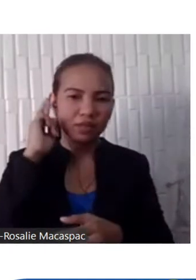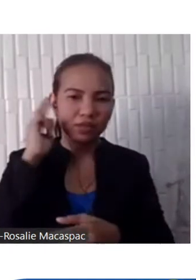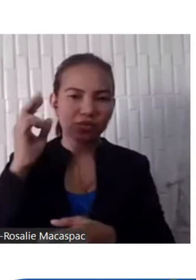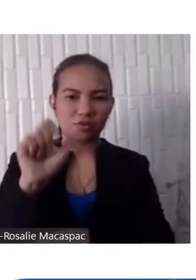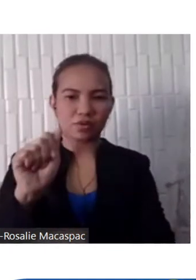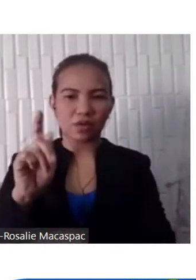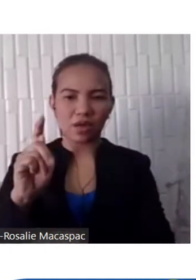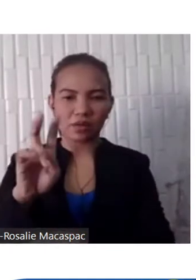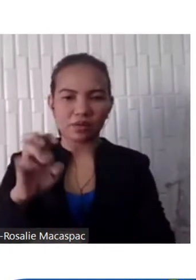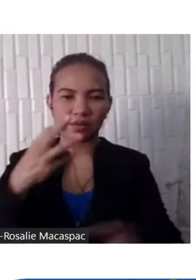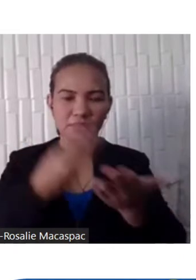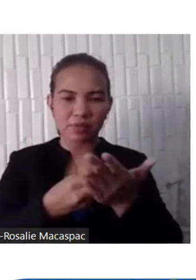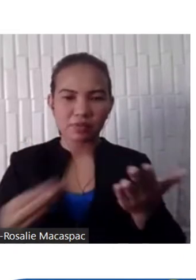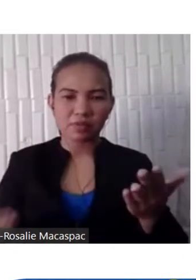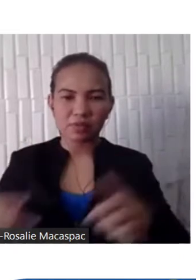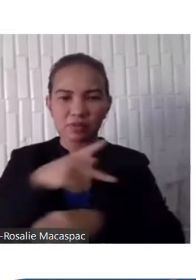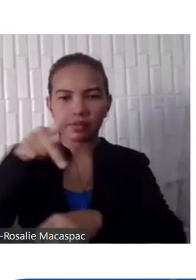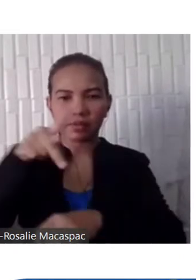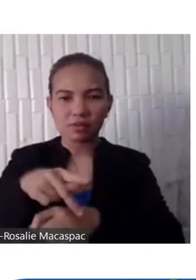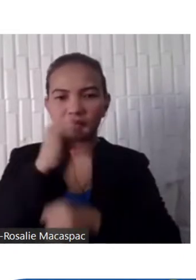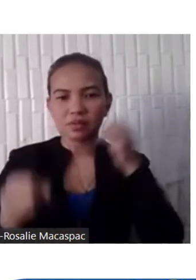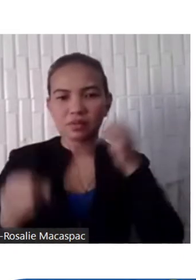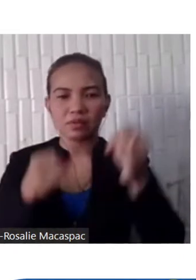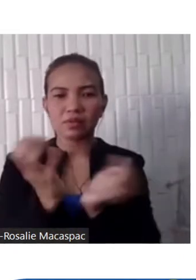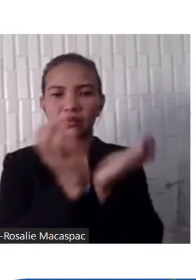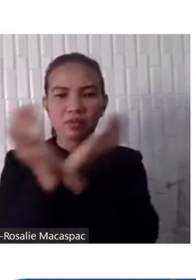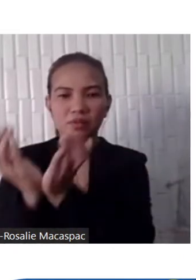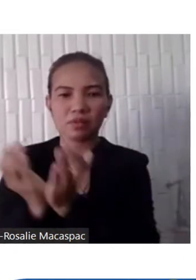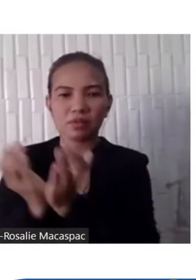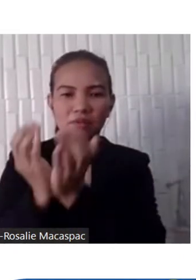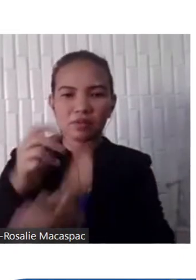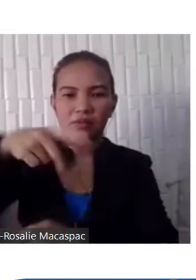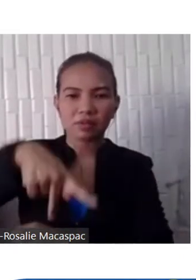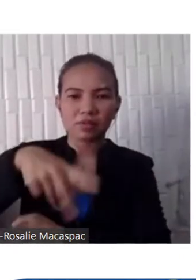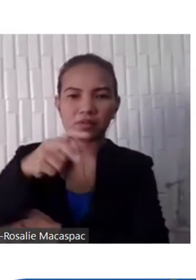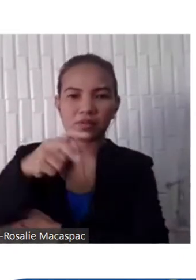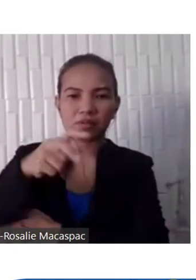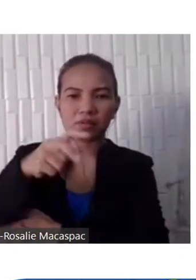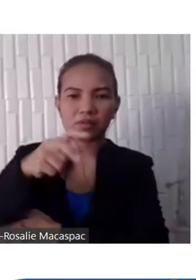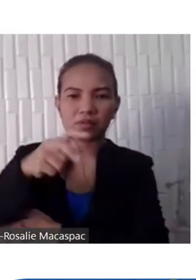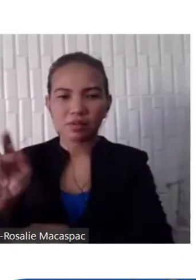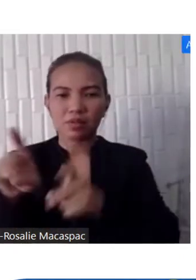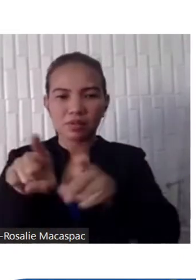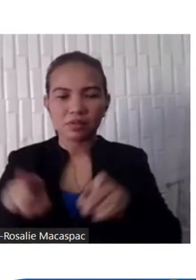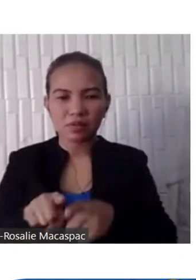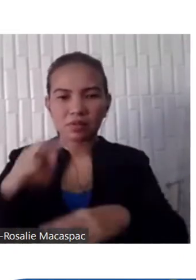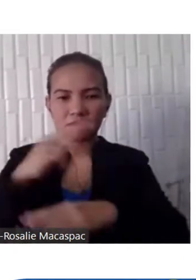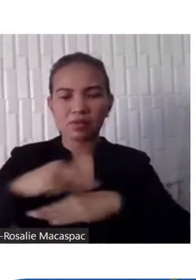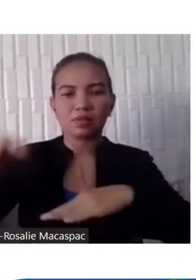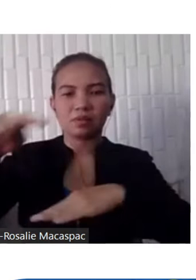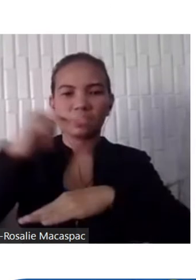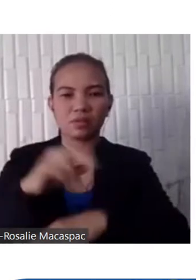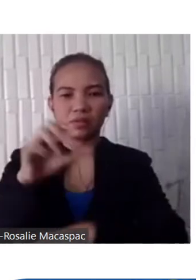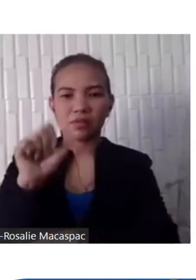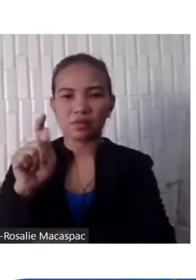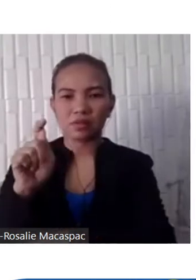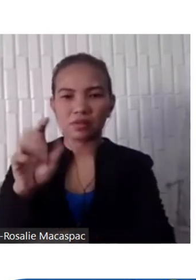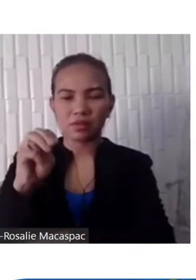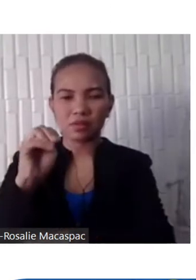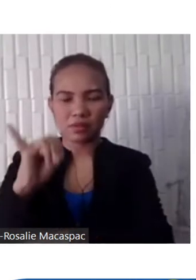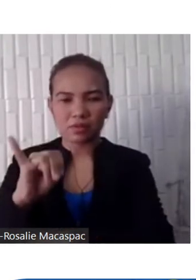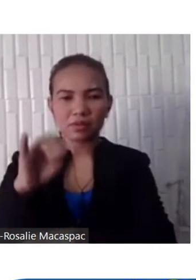the international community naman, PNRI is also the National Atomic Energy Authority